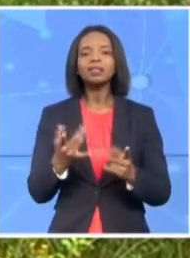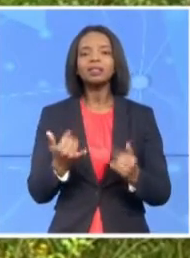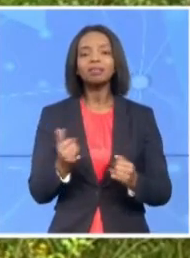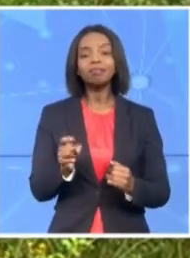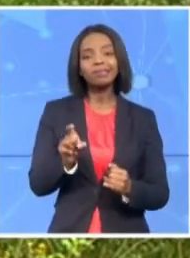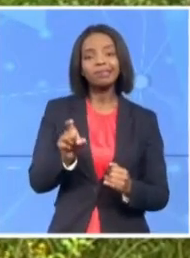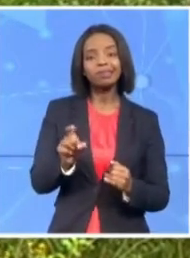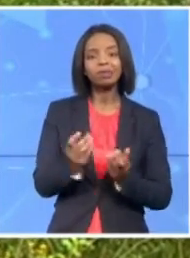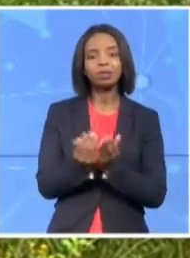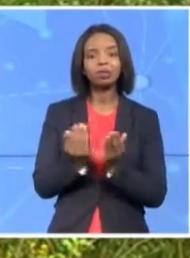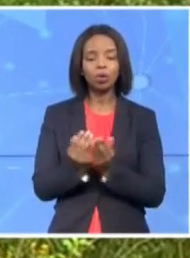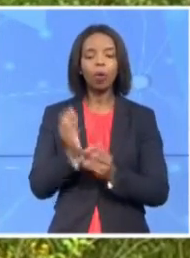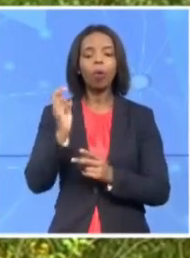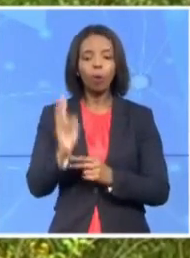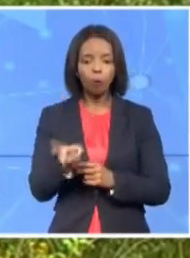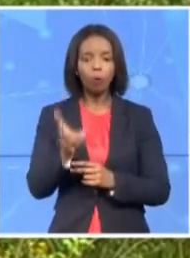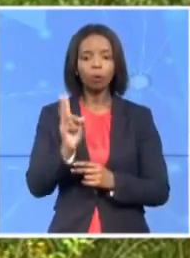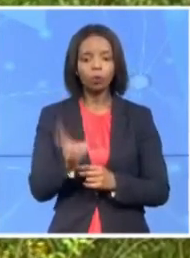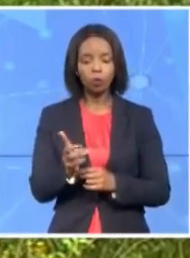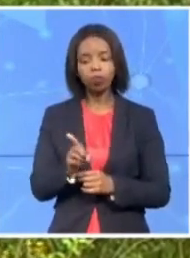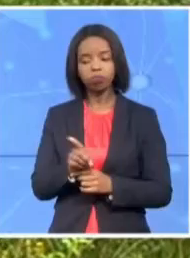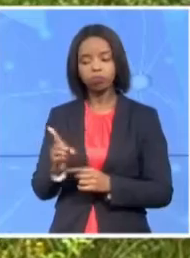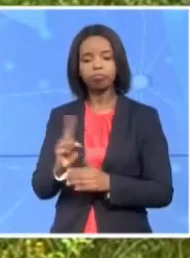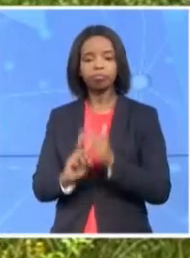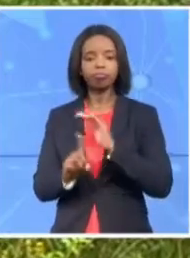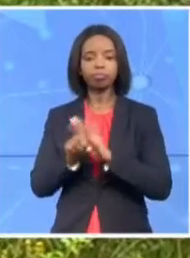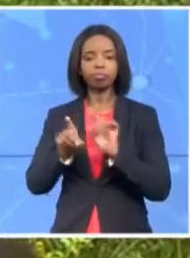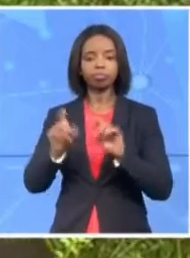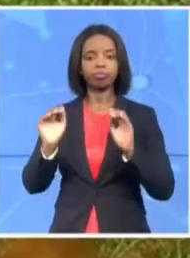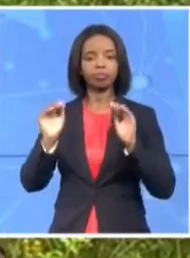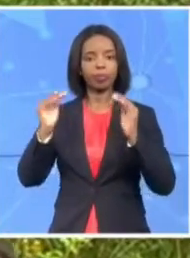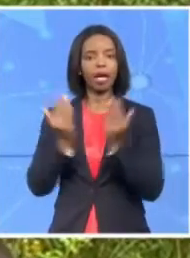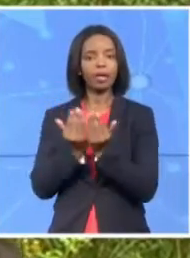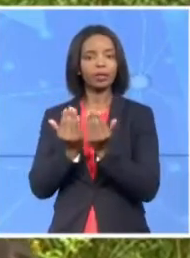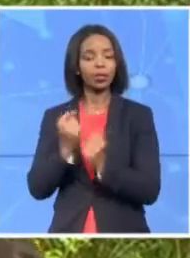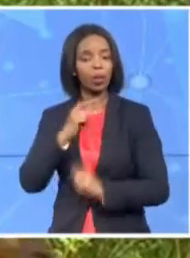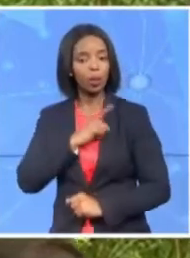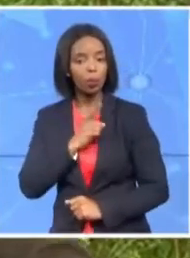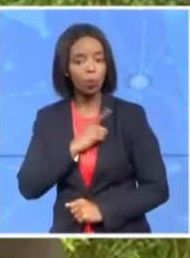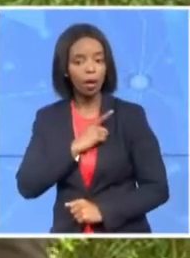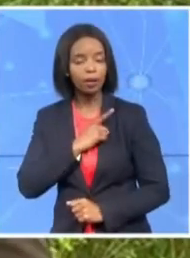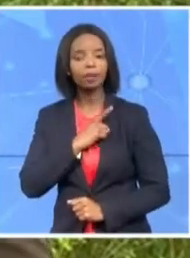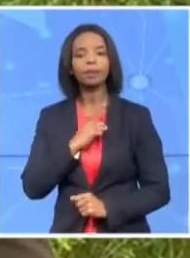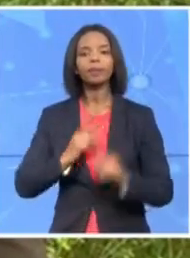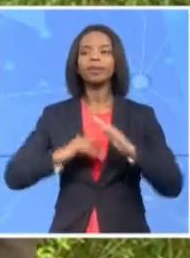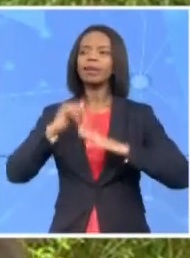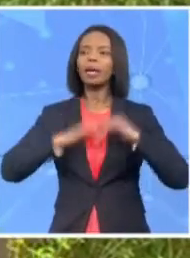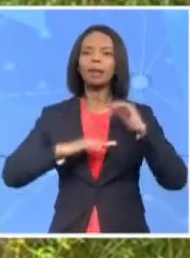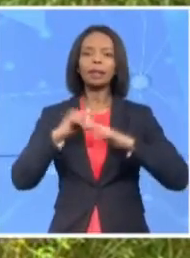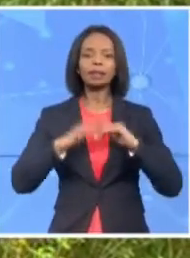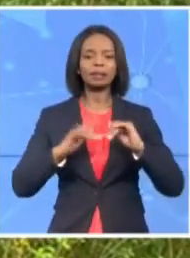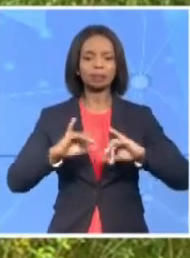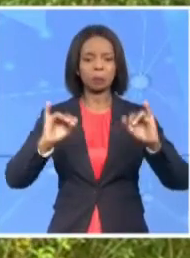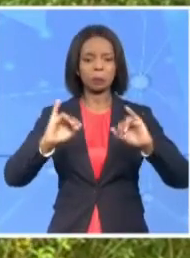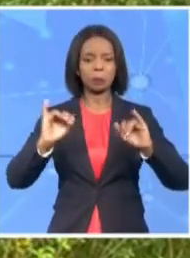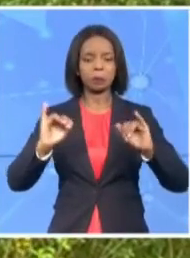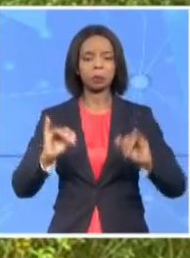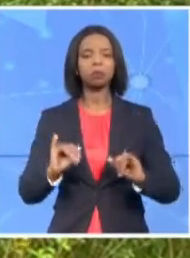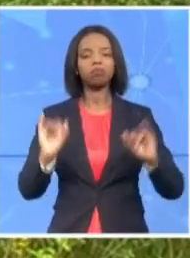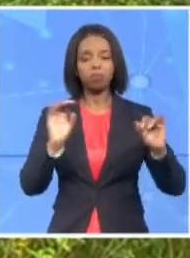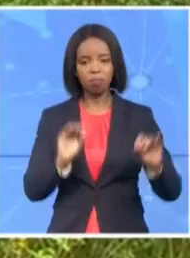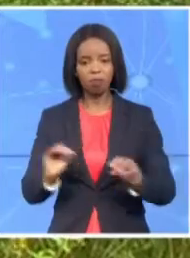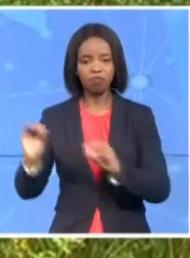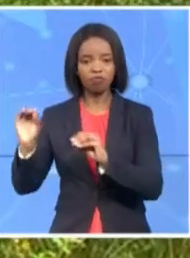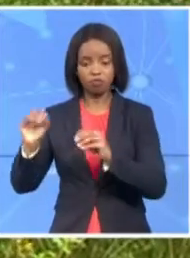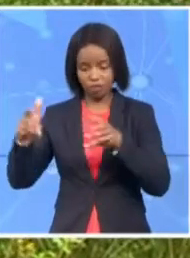School. Because of lack of infrastructure there, they were moved to the college here. The college was built actually